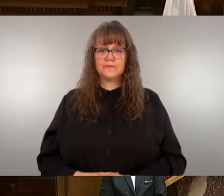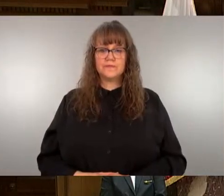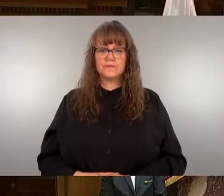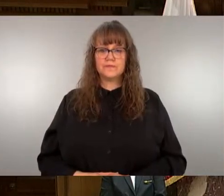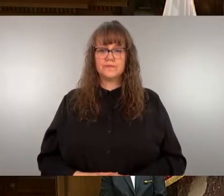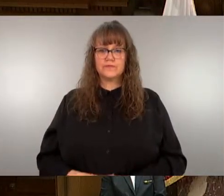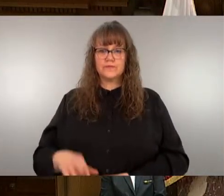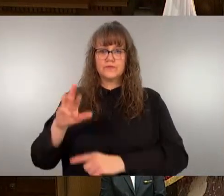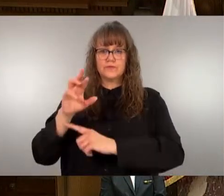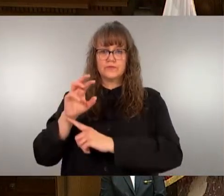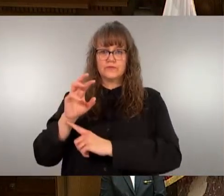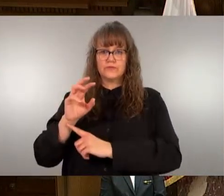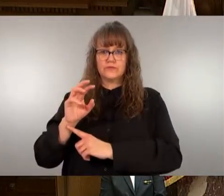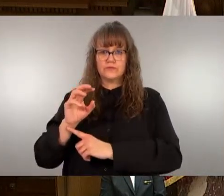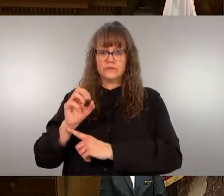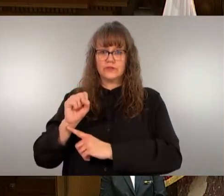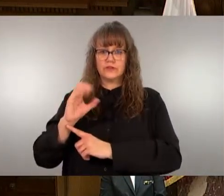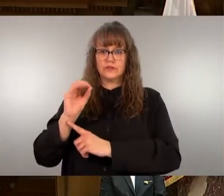Conservative Party of BC.